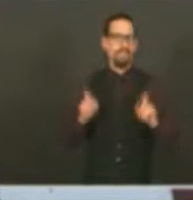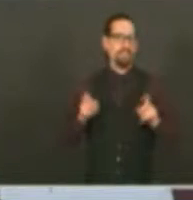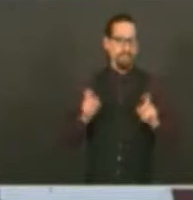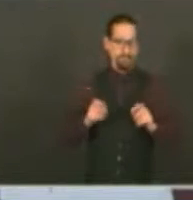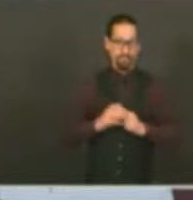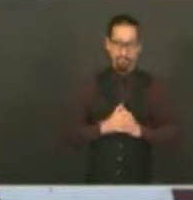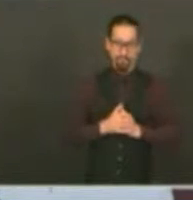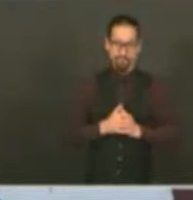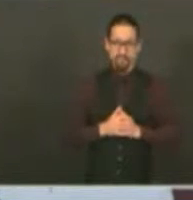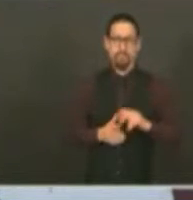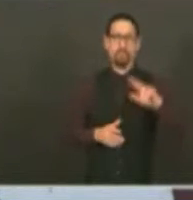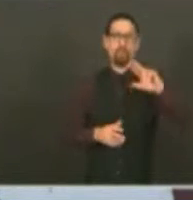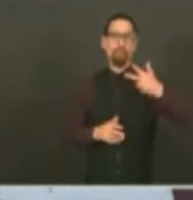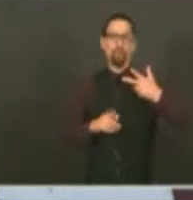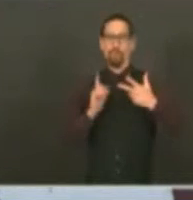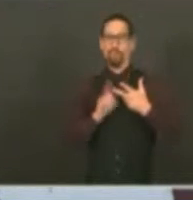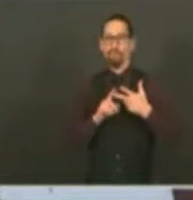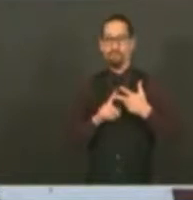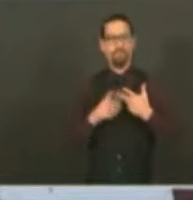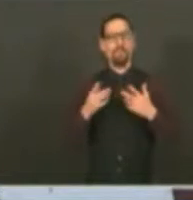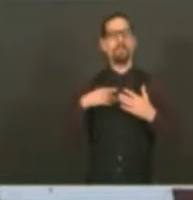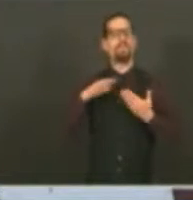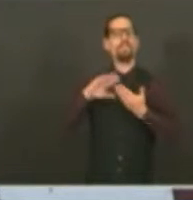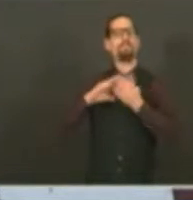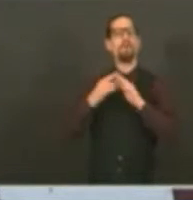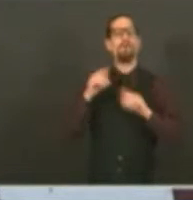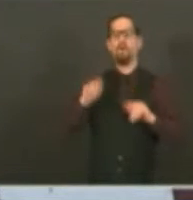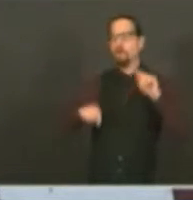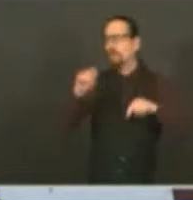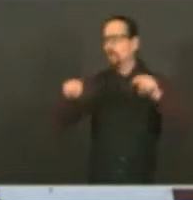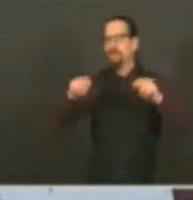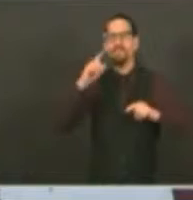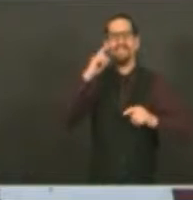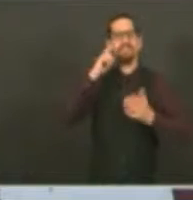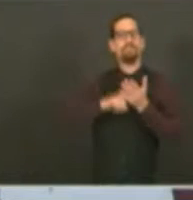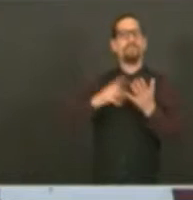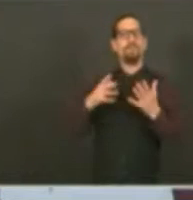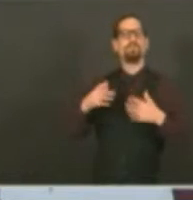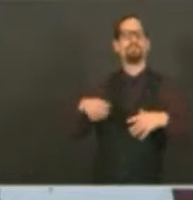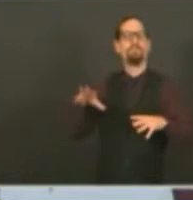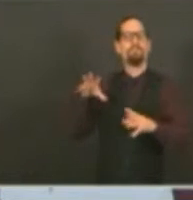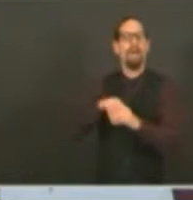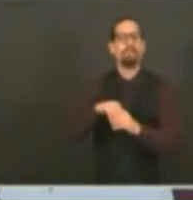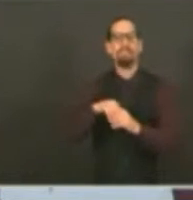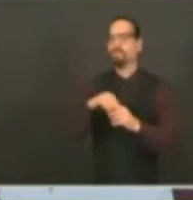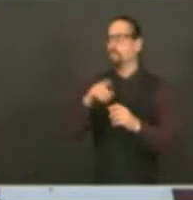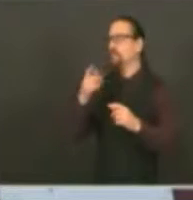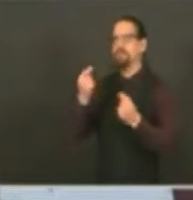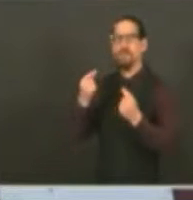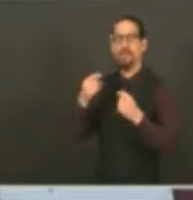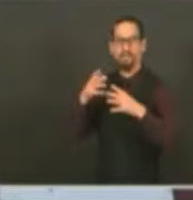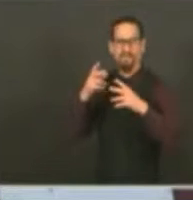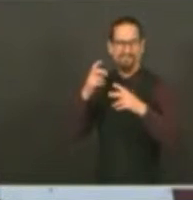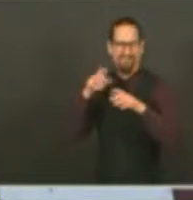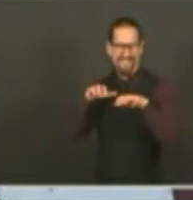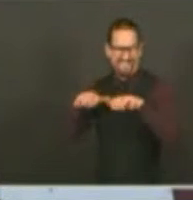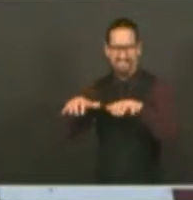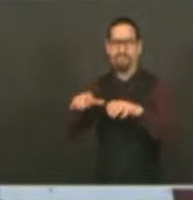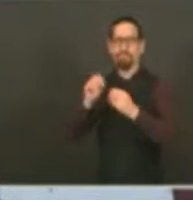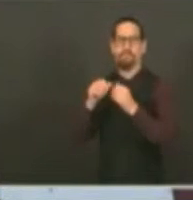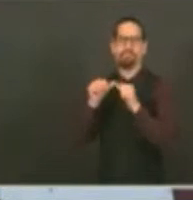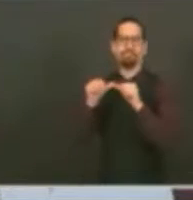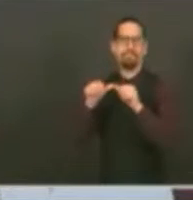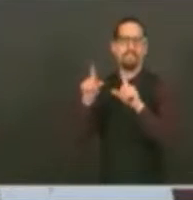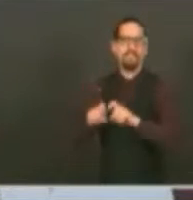communities, all over Central Falls, parts of Providence and Pawtucket, deeper than we've ever been. Testing in